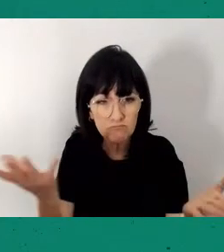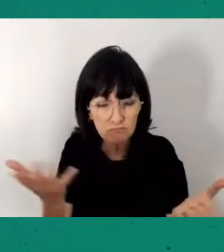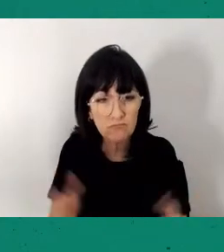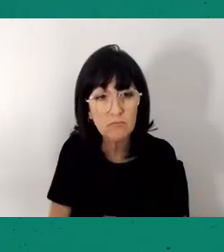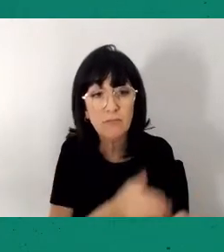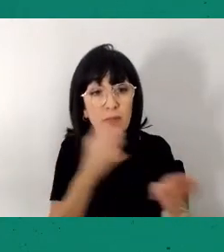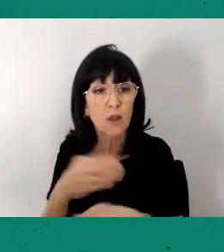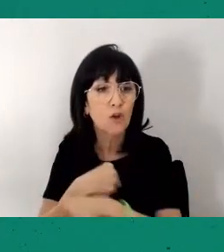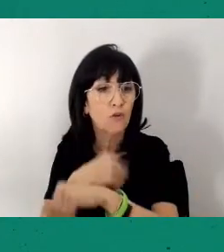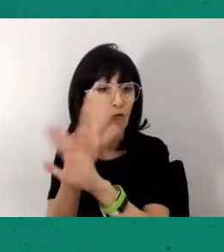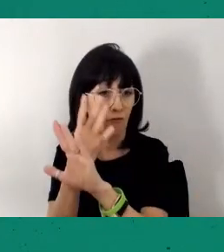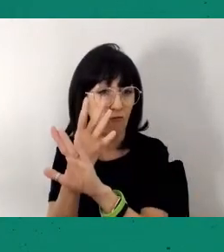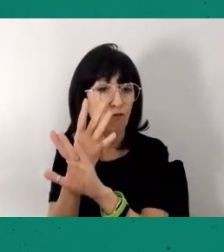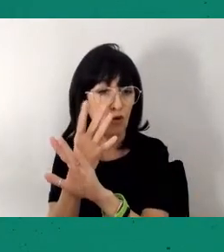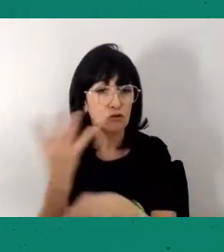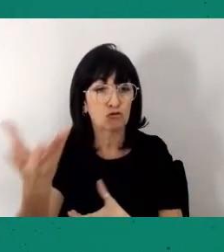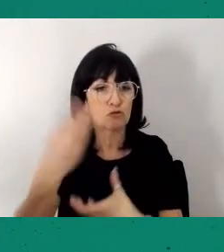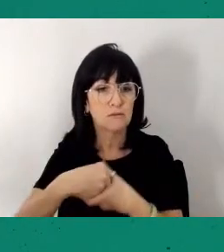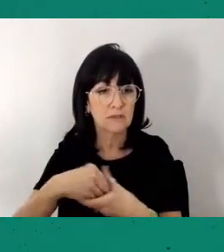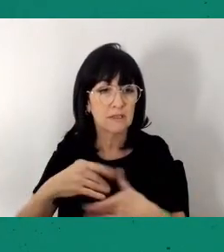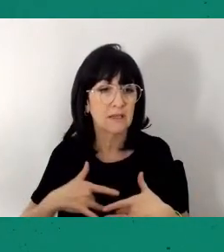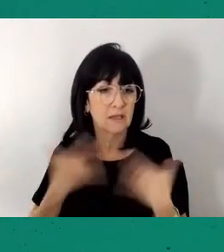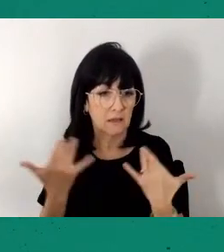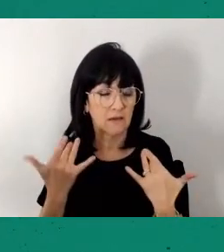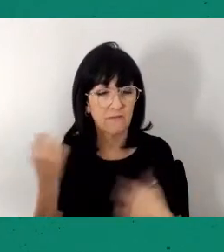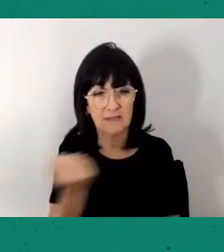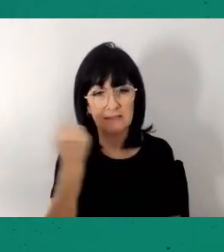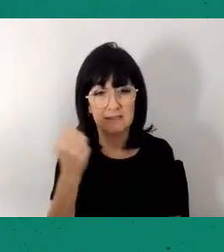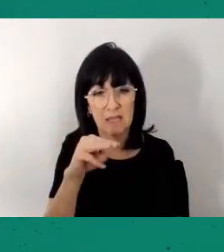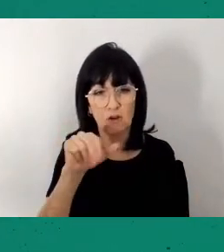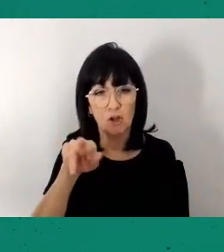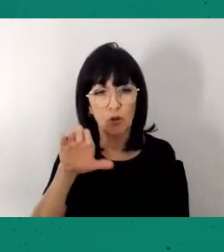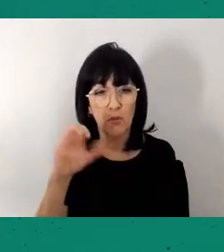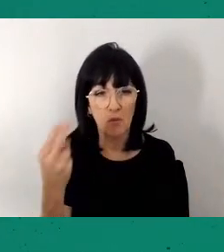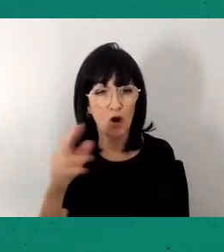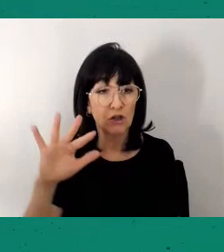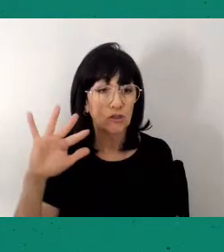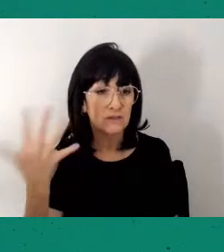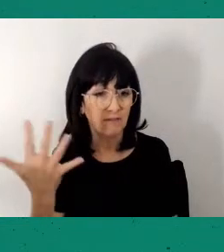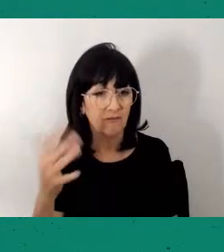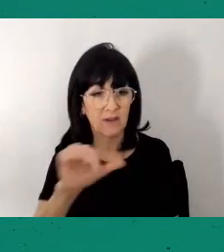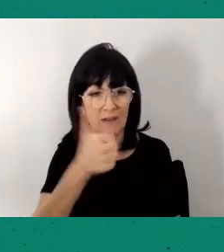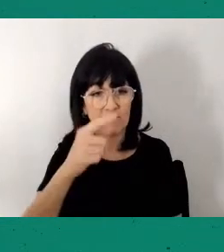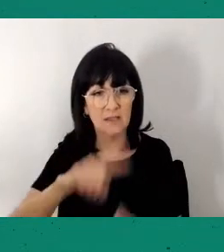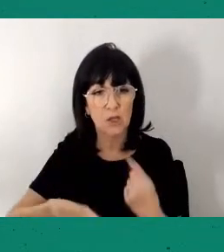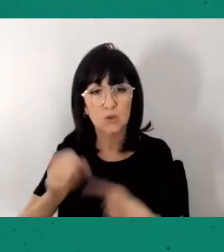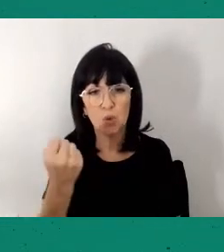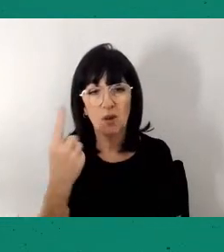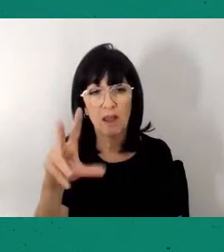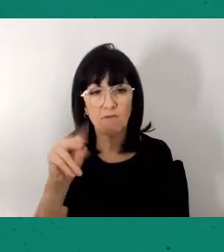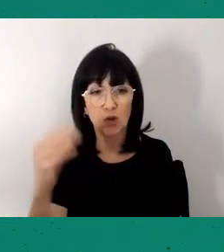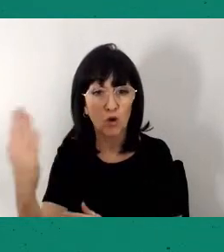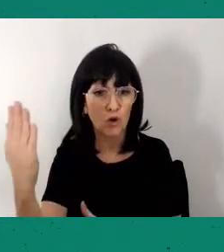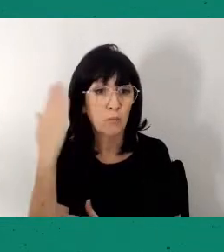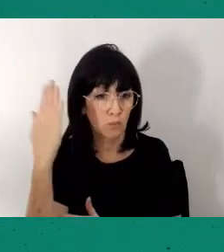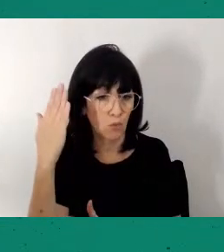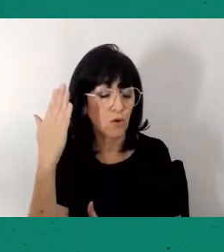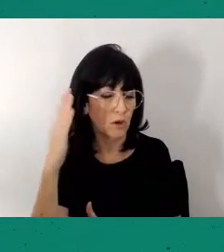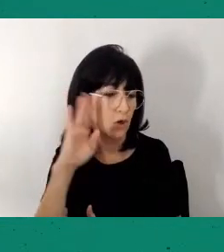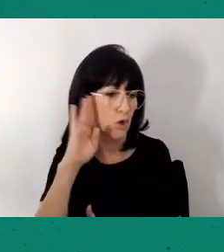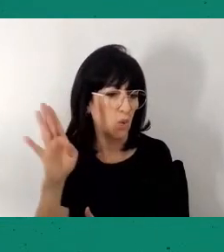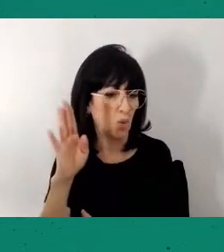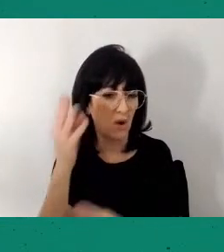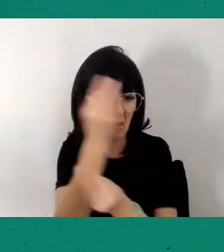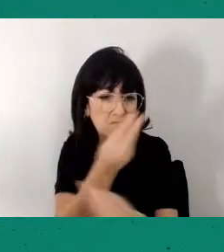community engagement event on Saturday, March 5th from 10 to 11:30 in the morning, and we'll be putting out more